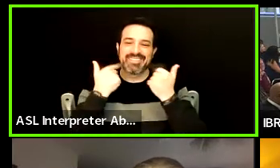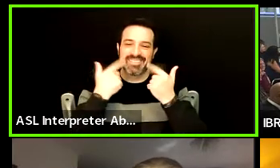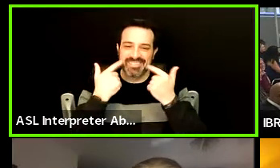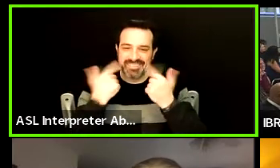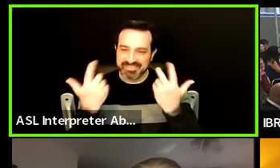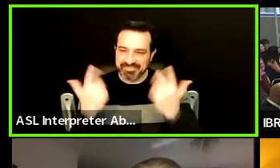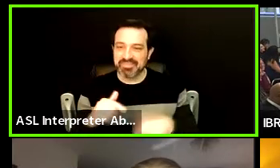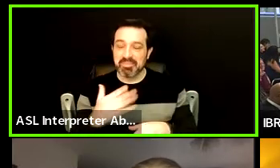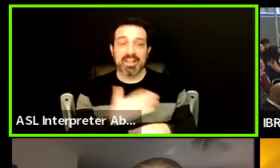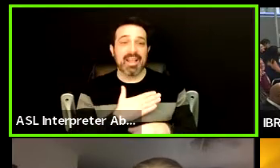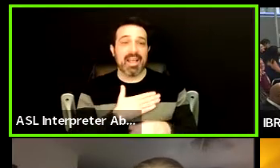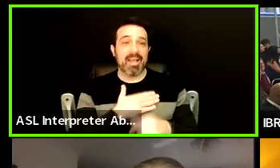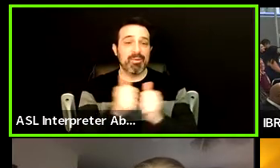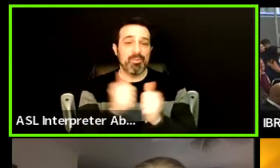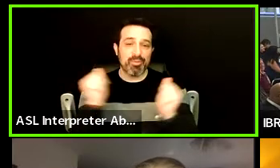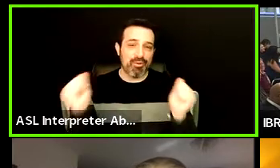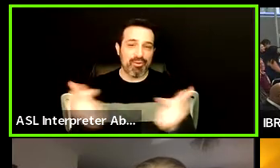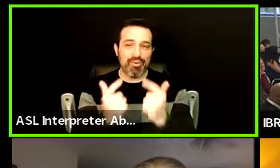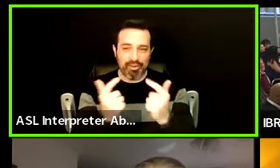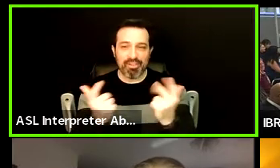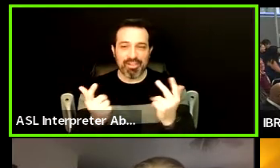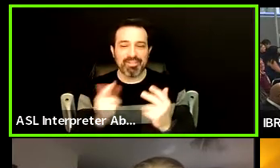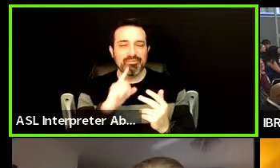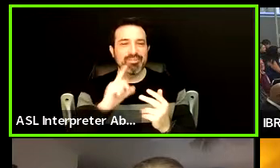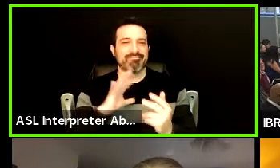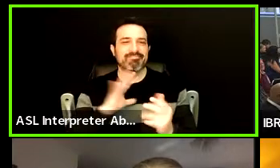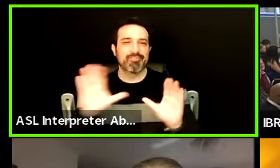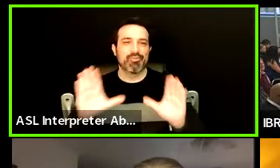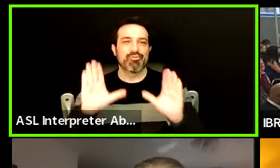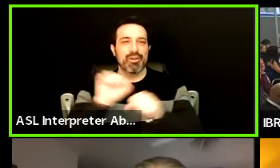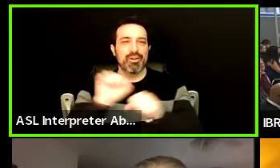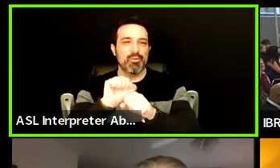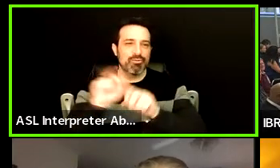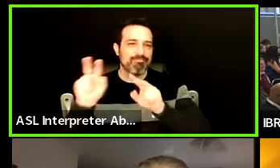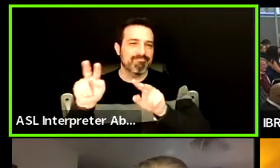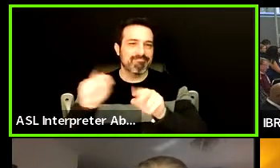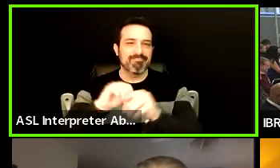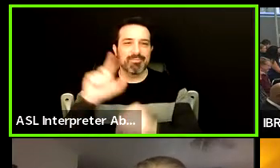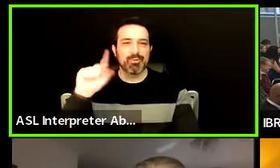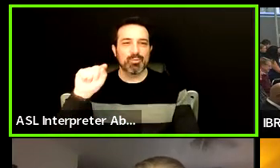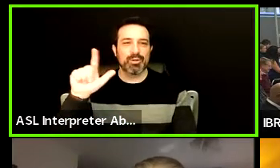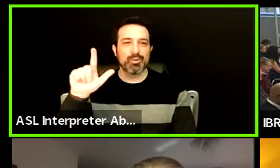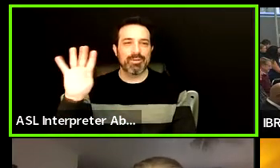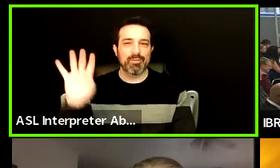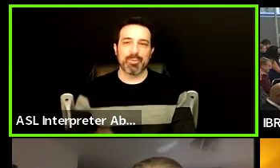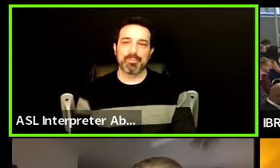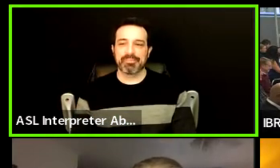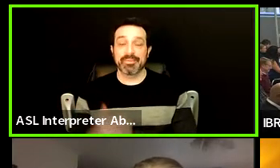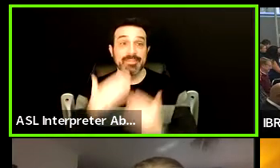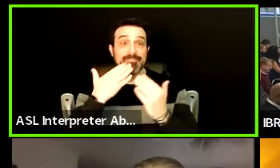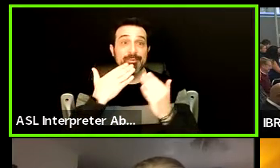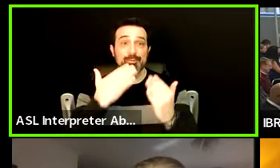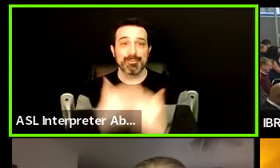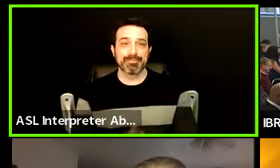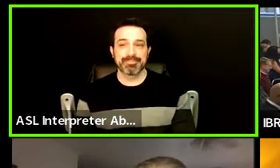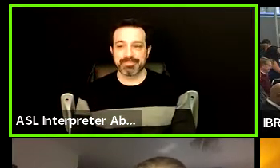But glad to be here with everybody and some great work ahead in 2024. So thank you.